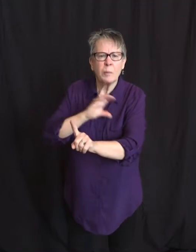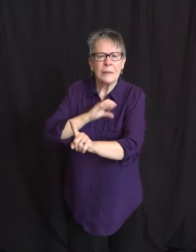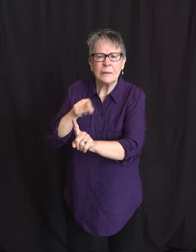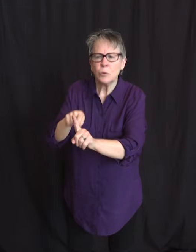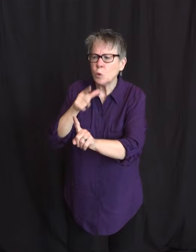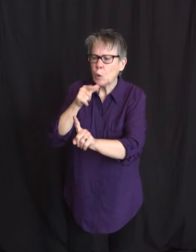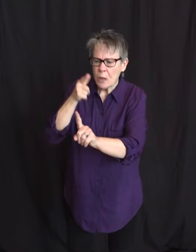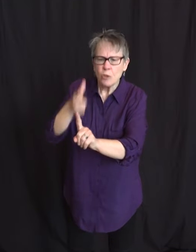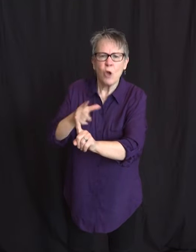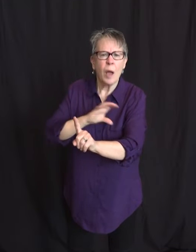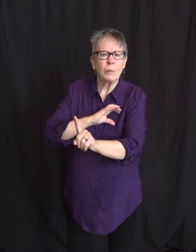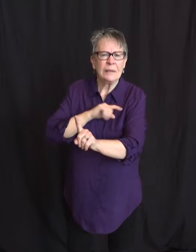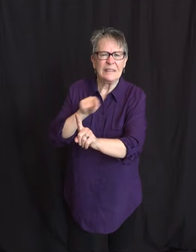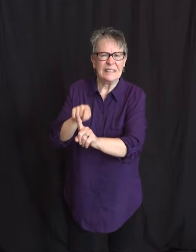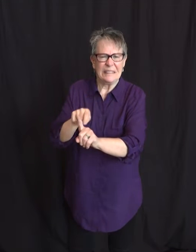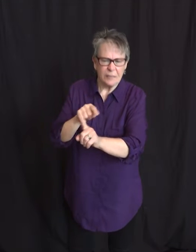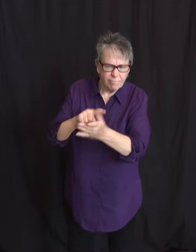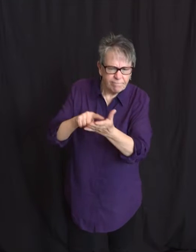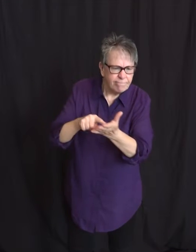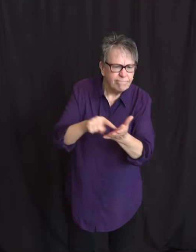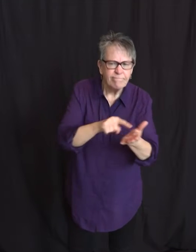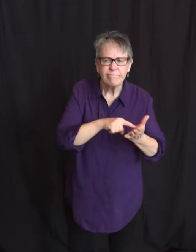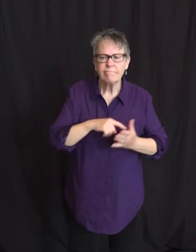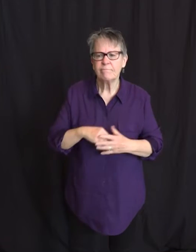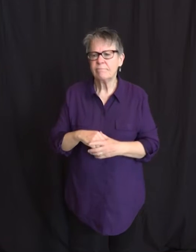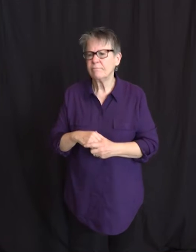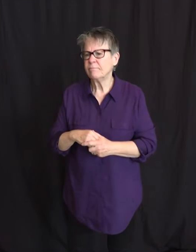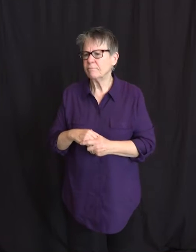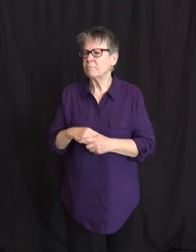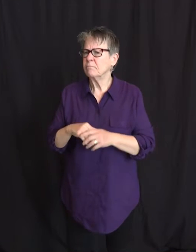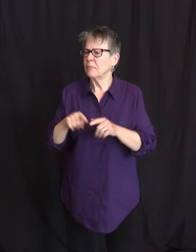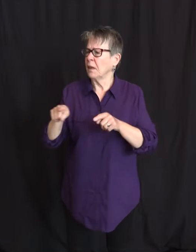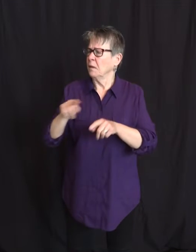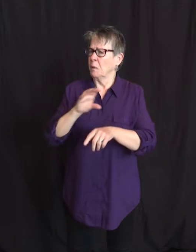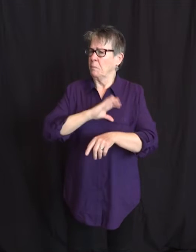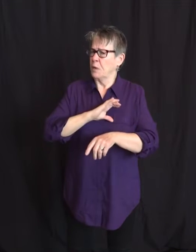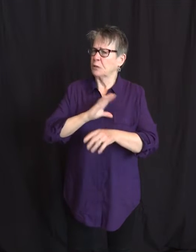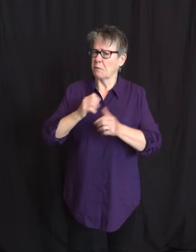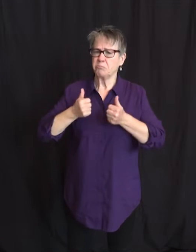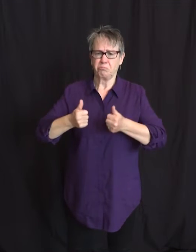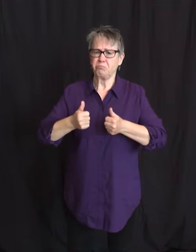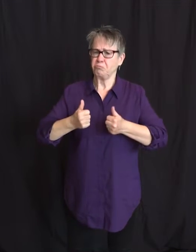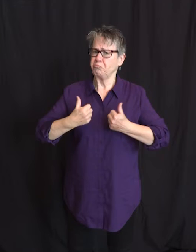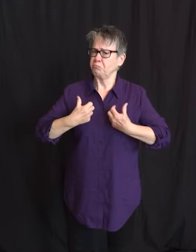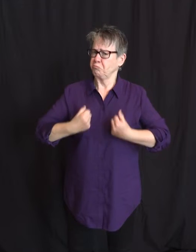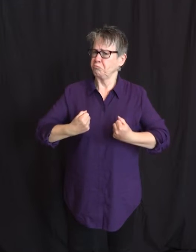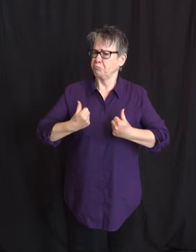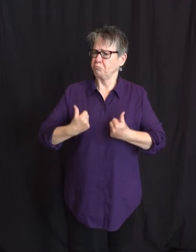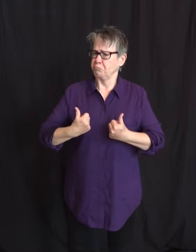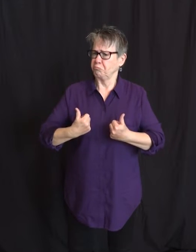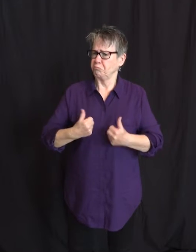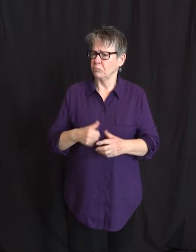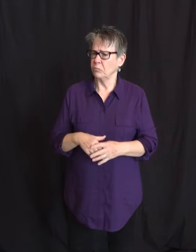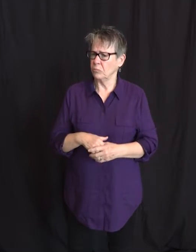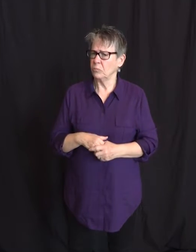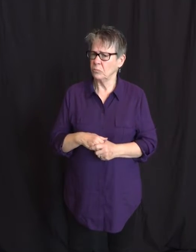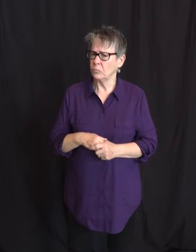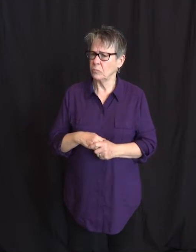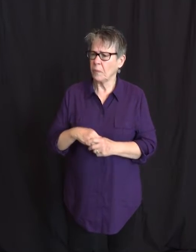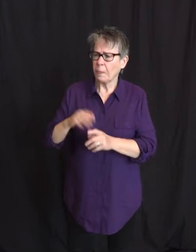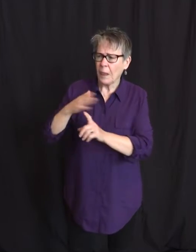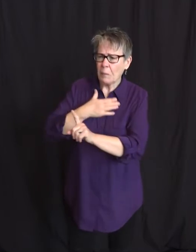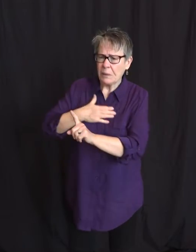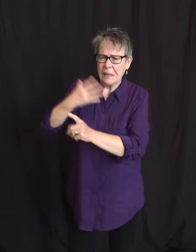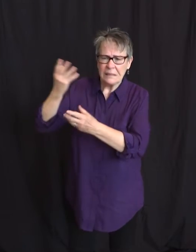appreciated, and he's doing well. I spoke, Pat let us know late, or I guess